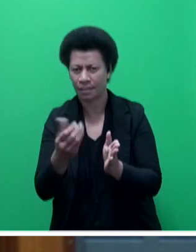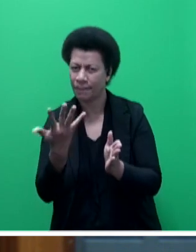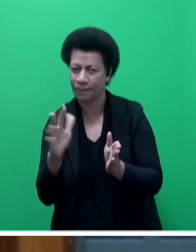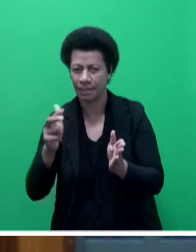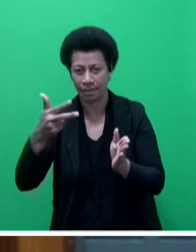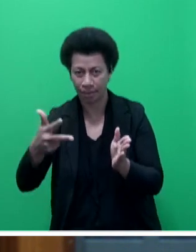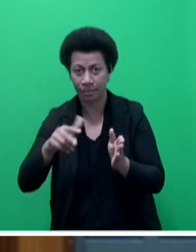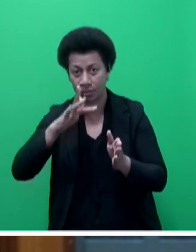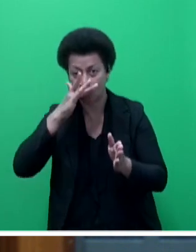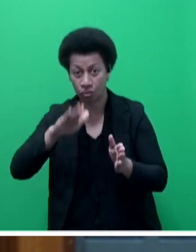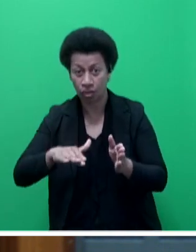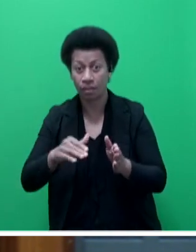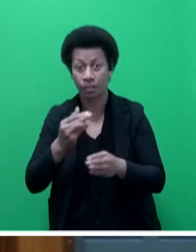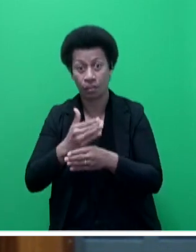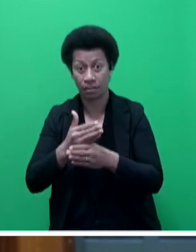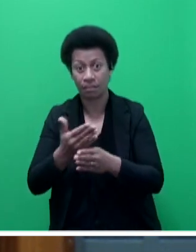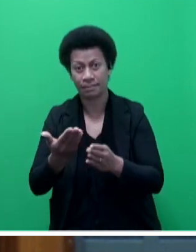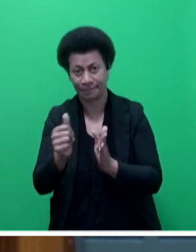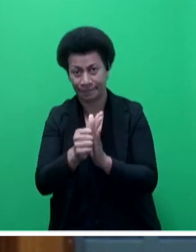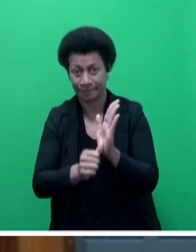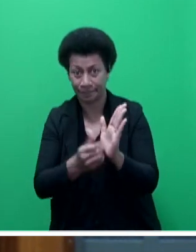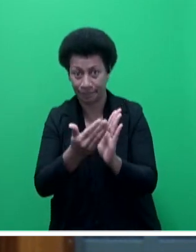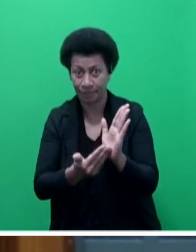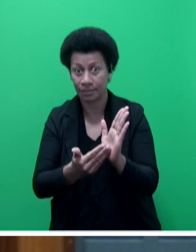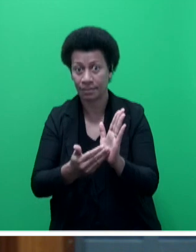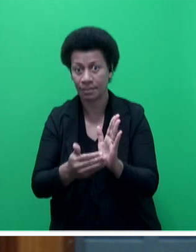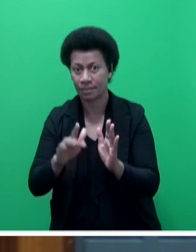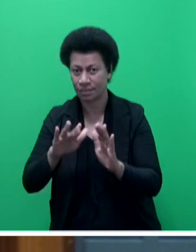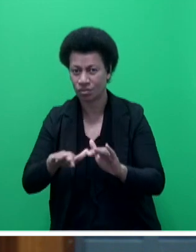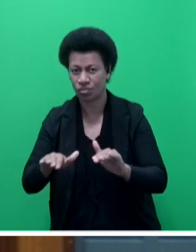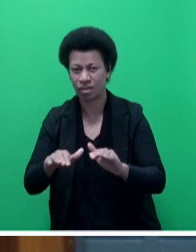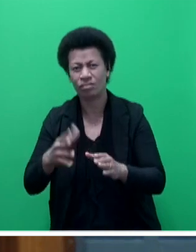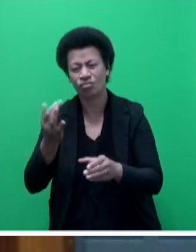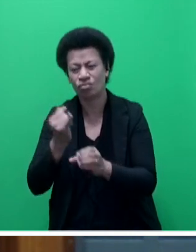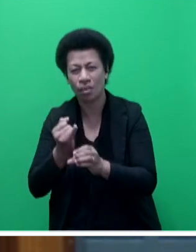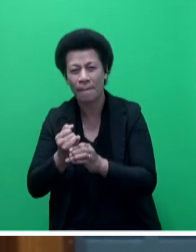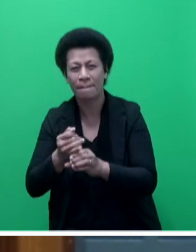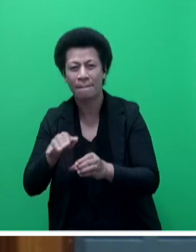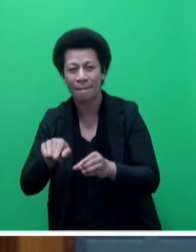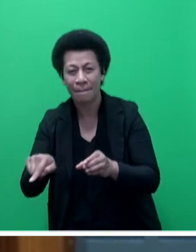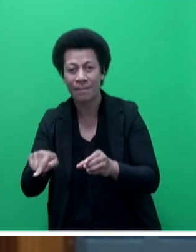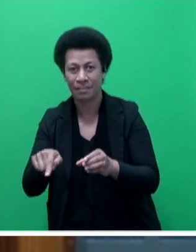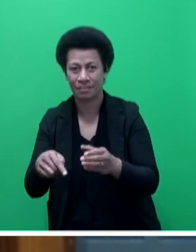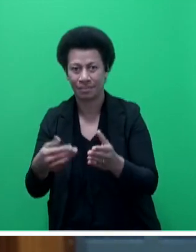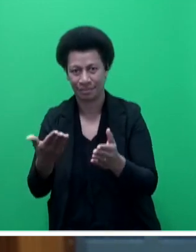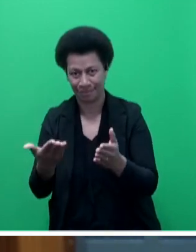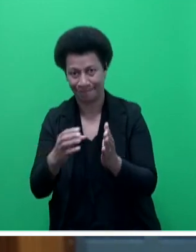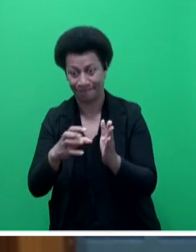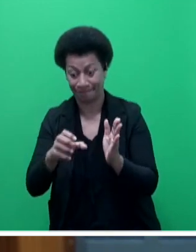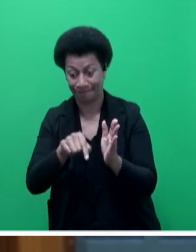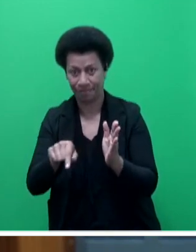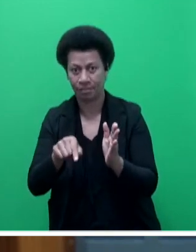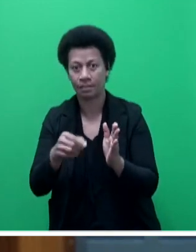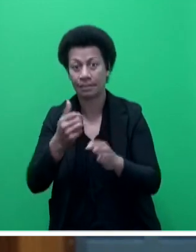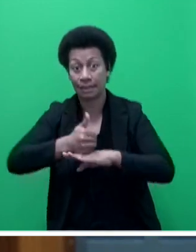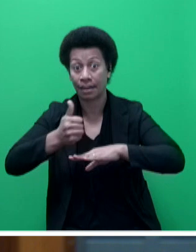of 2010, and the Juvenile Act 56. Mr. Speaker, I'd also like to inform this August House that government